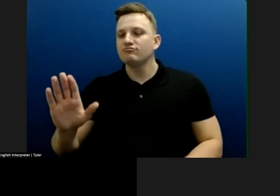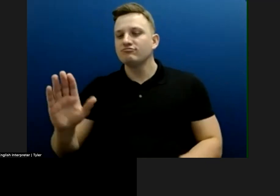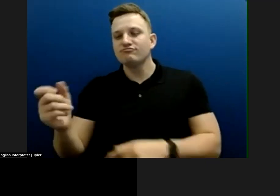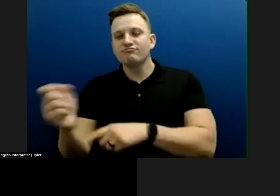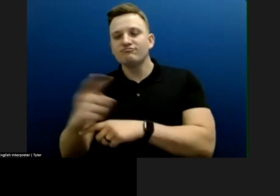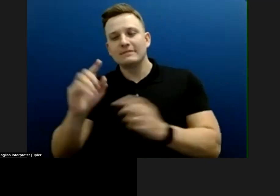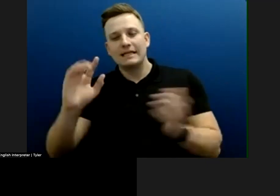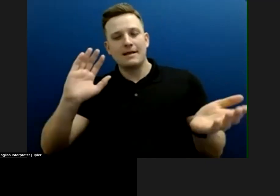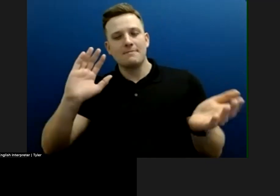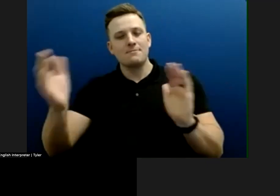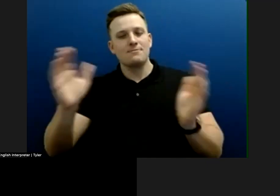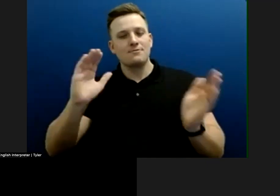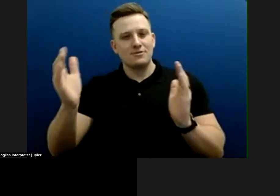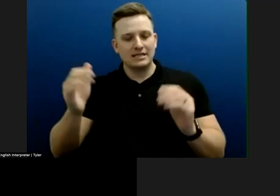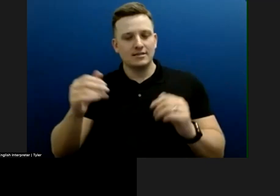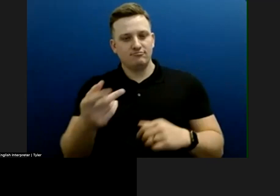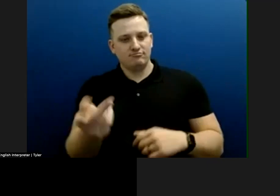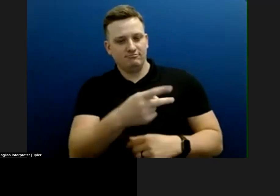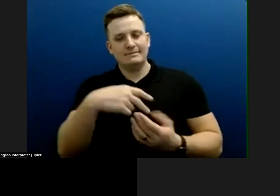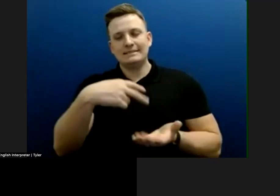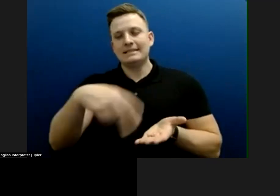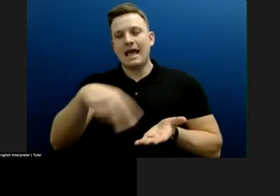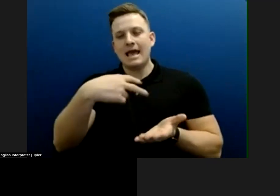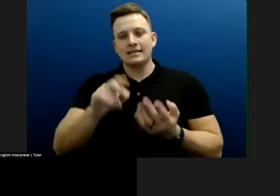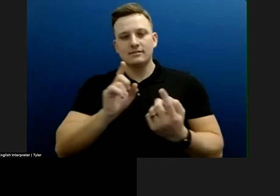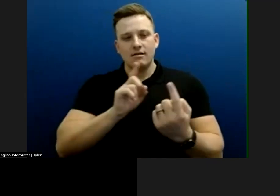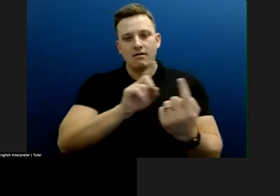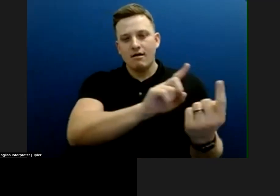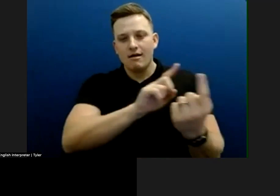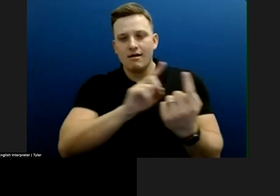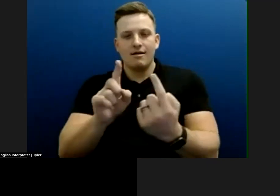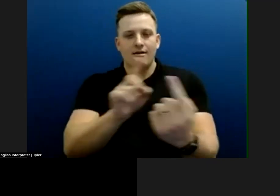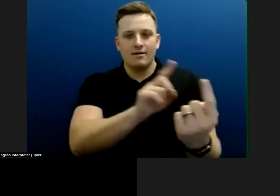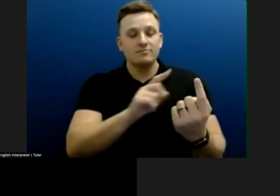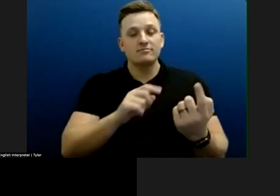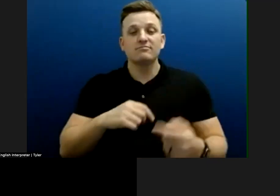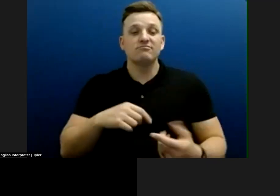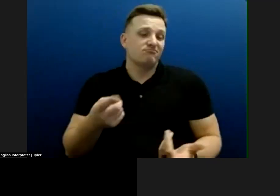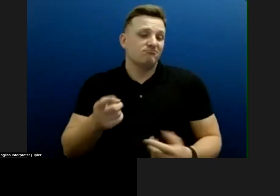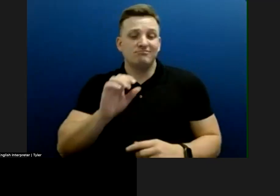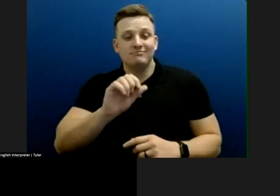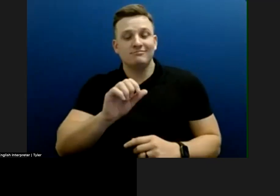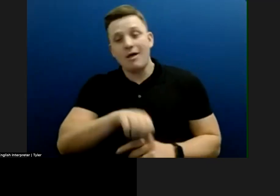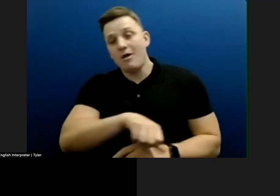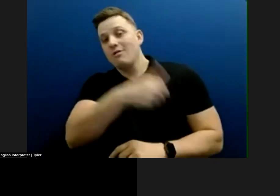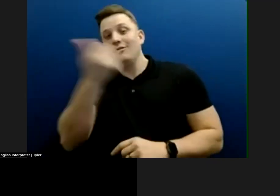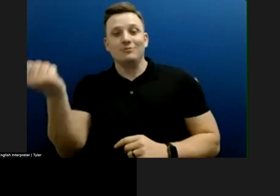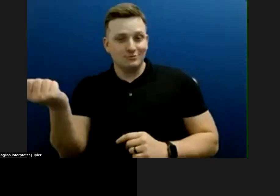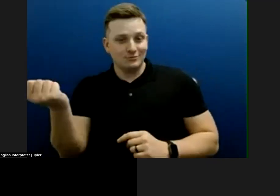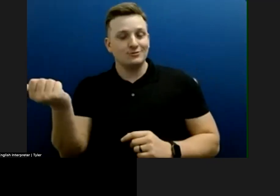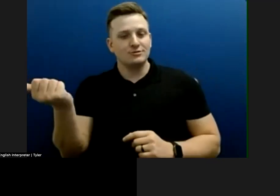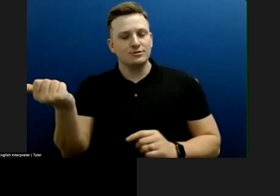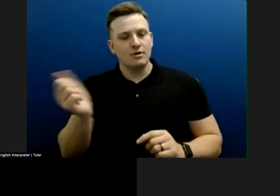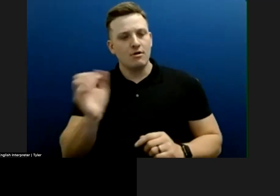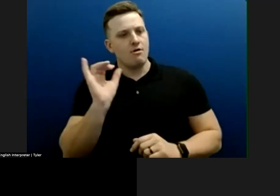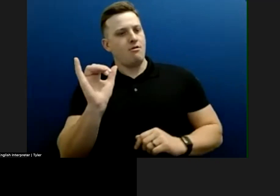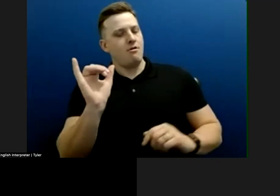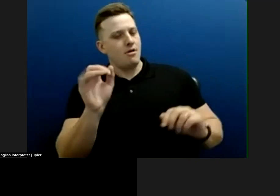analogy of this being a dance, because that could be yet another way that we